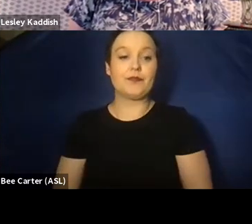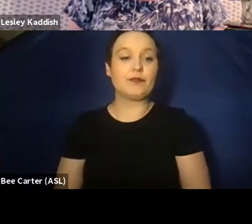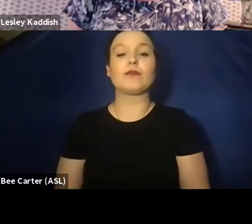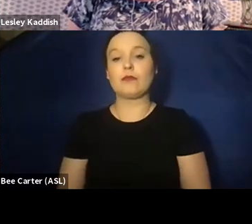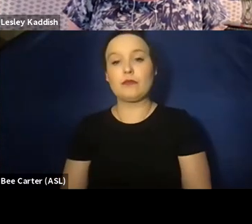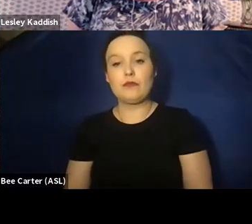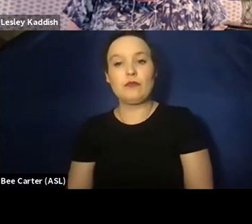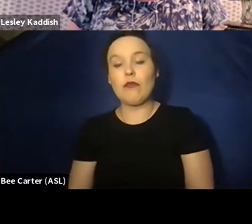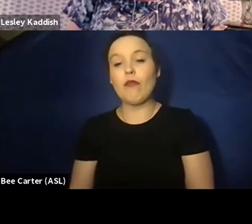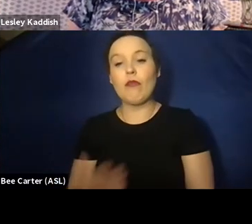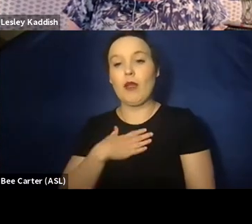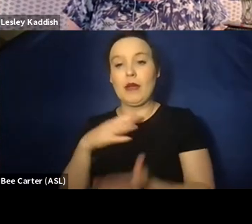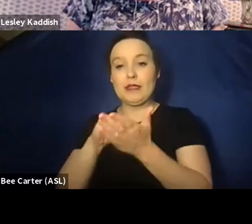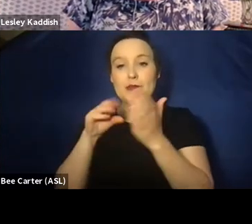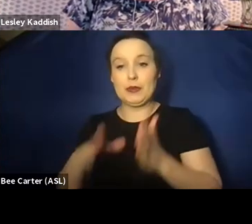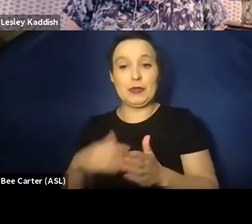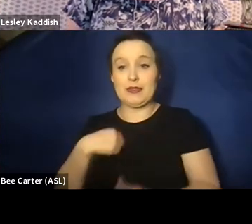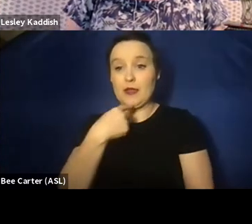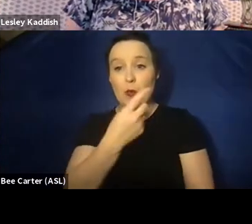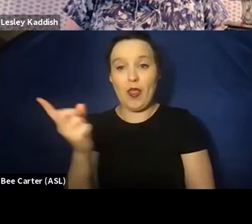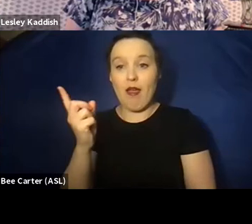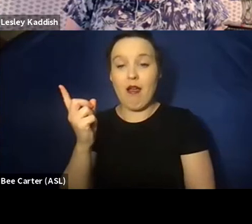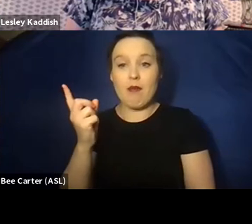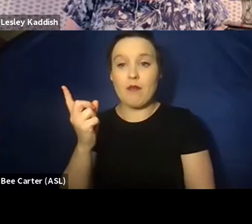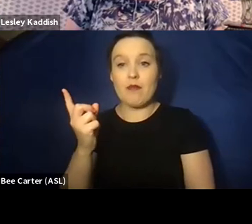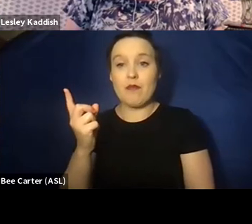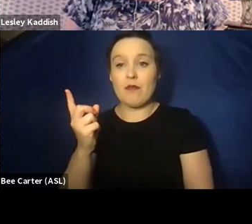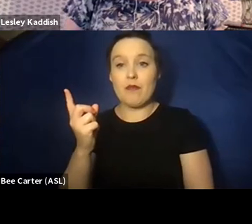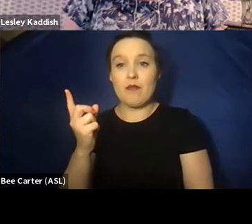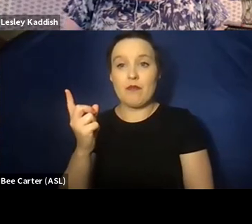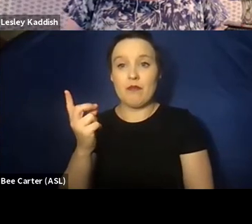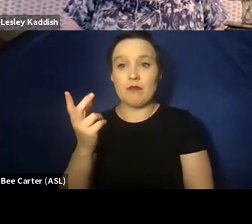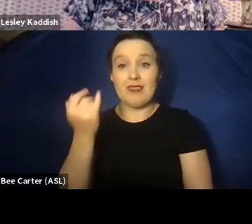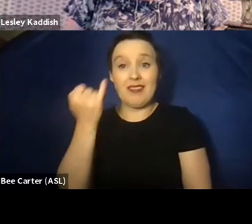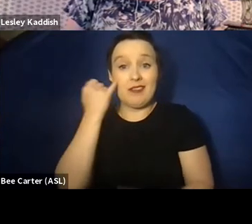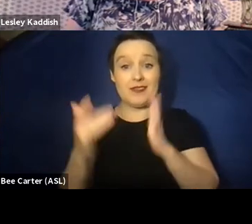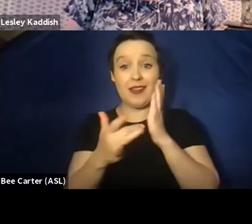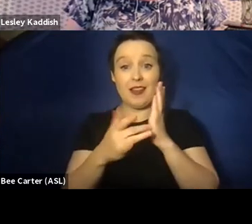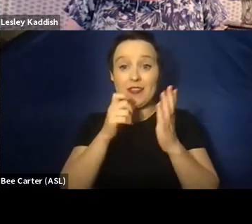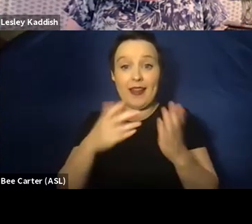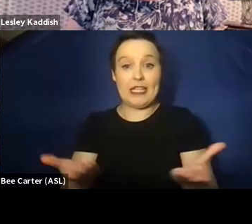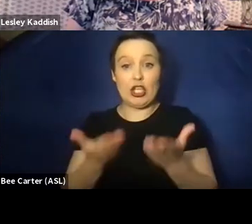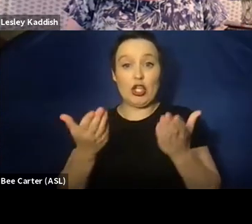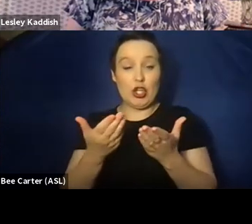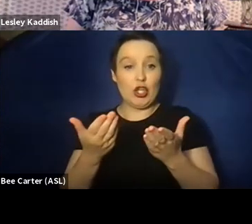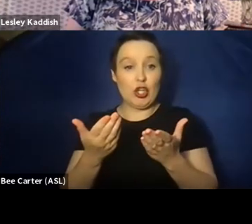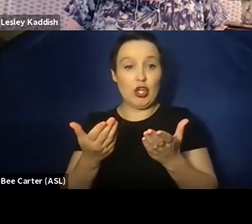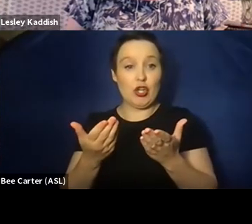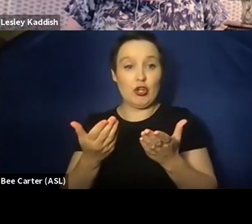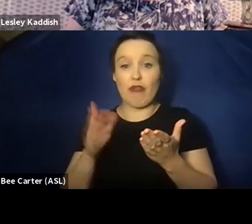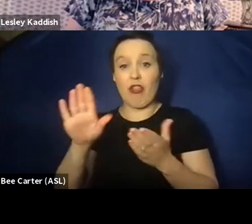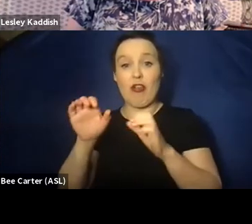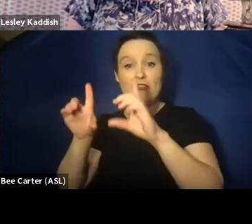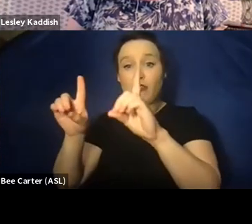I told my students that if it were not for the technology, they would have had to put their education